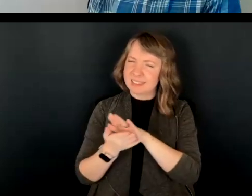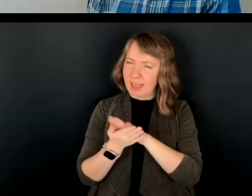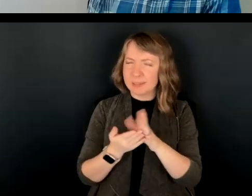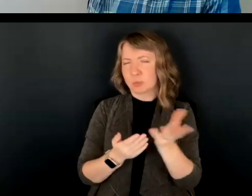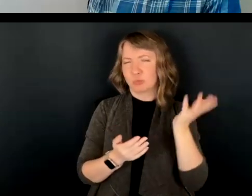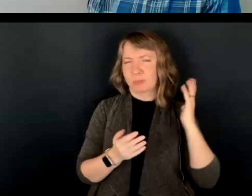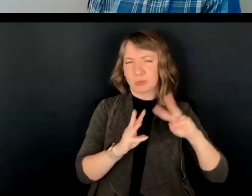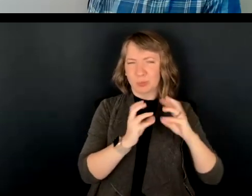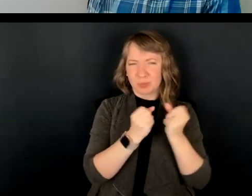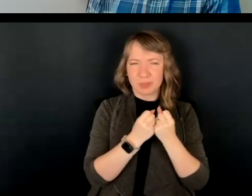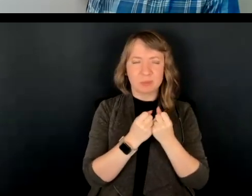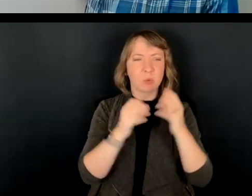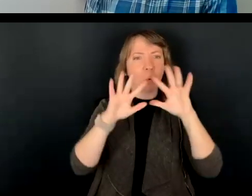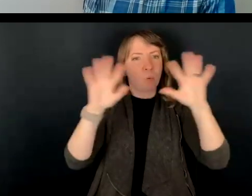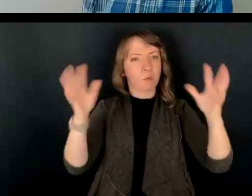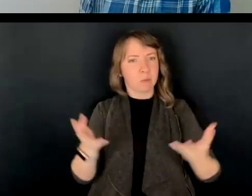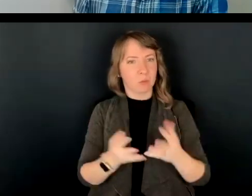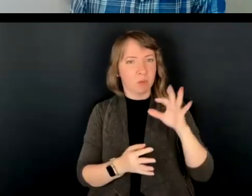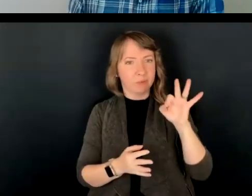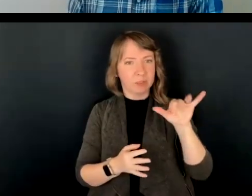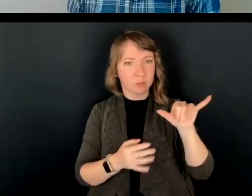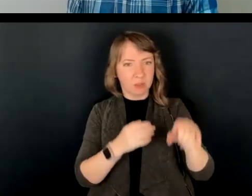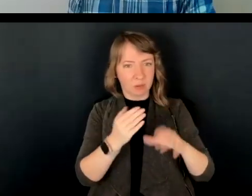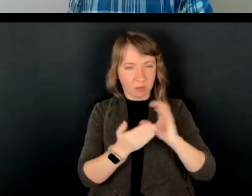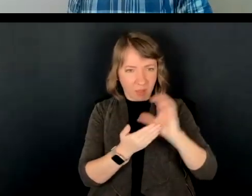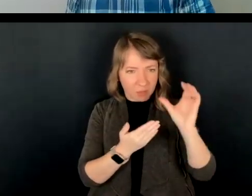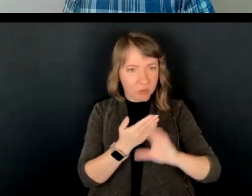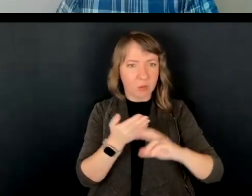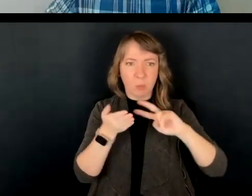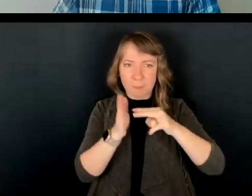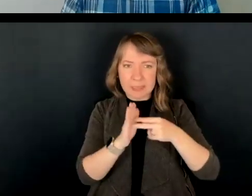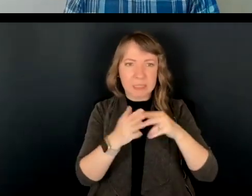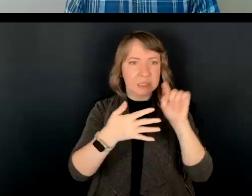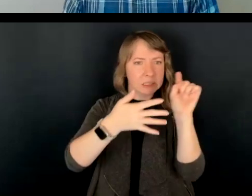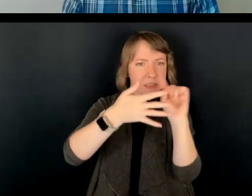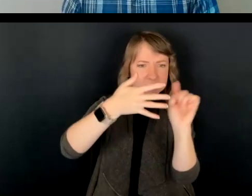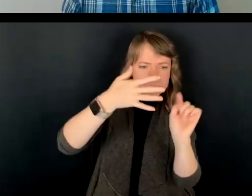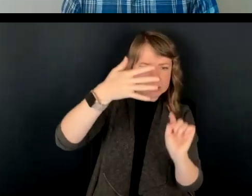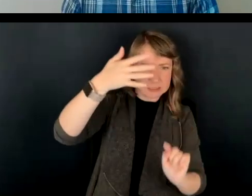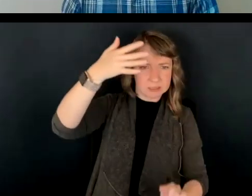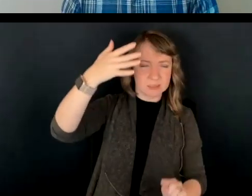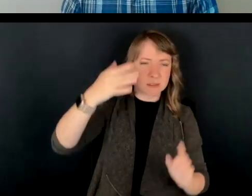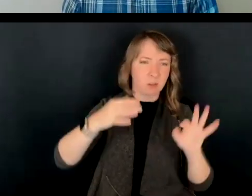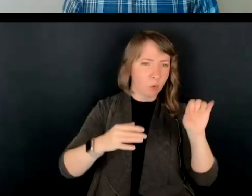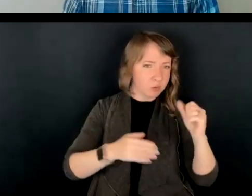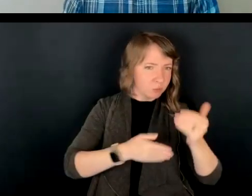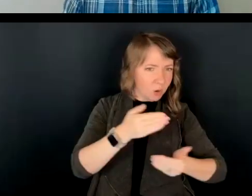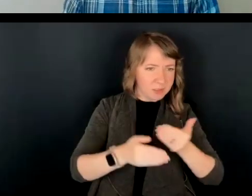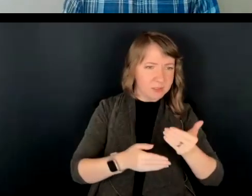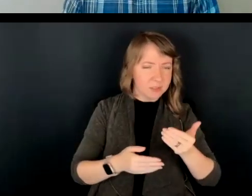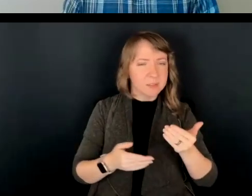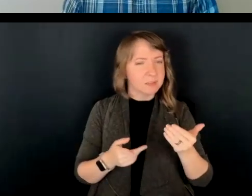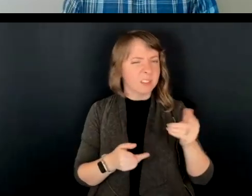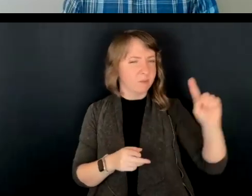calendar and what it means for different processes that the Forest Service needs to go through is in that